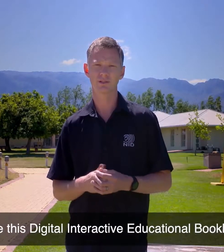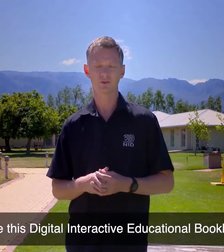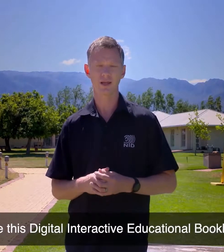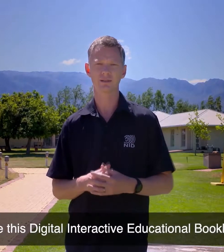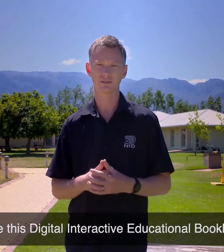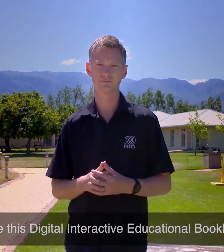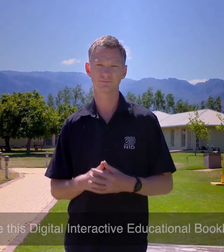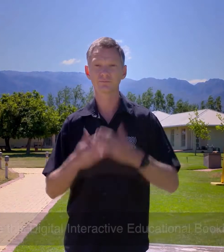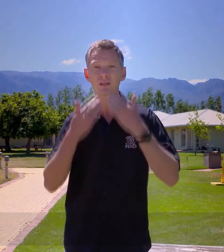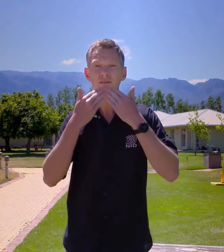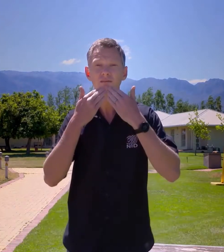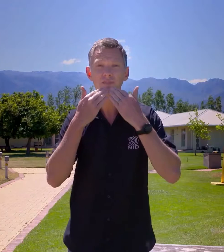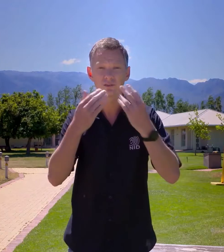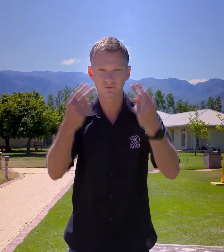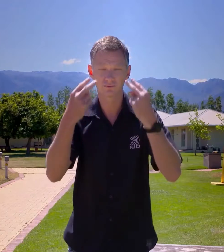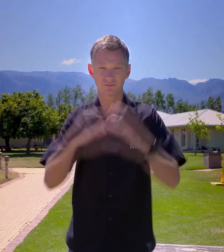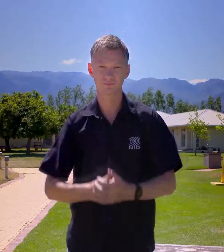booklet a reality.